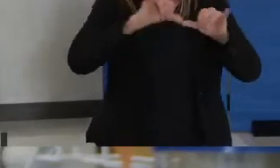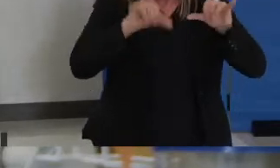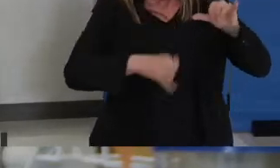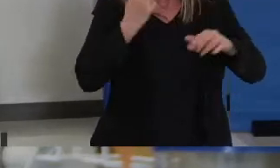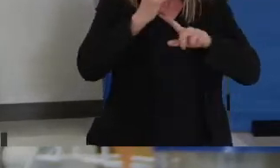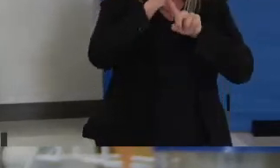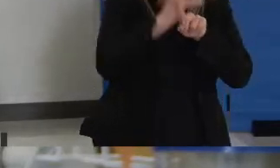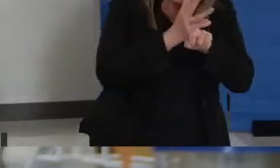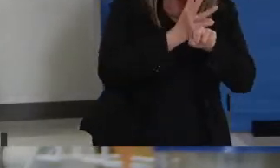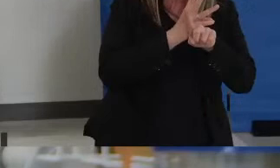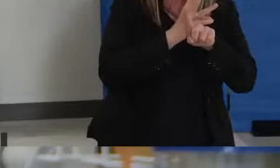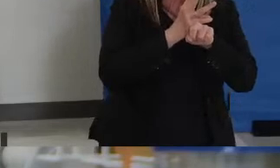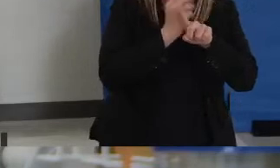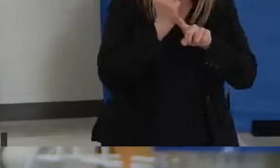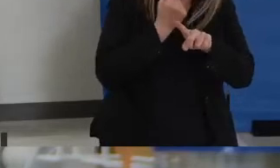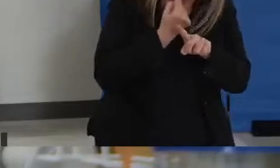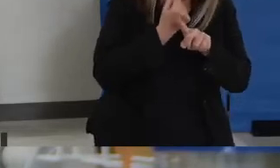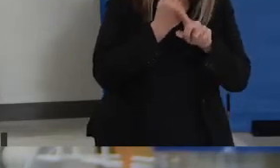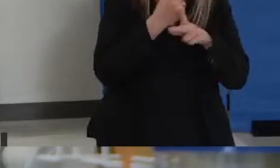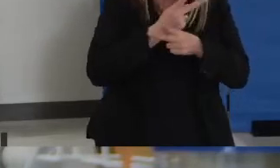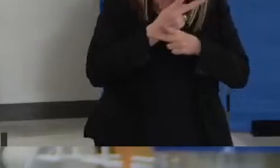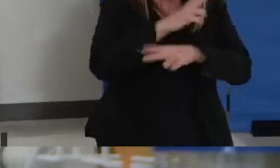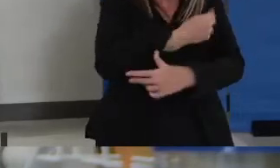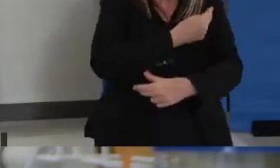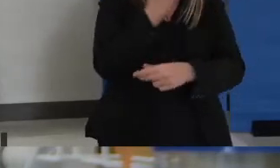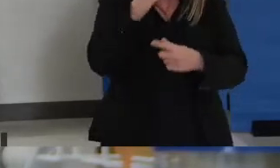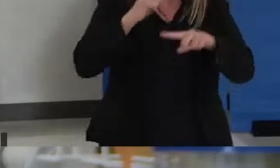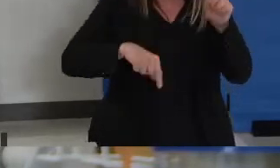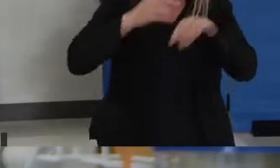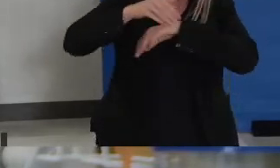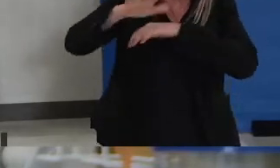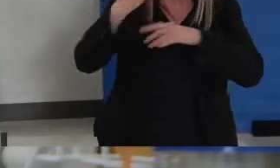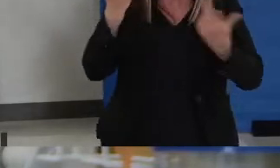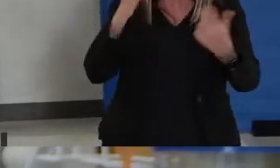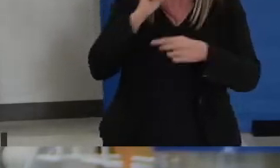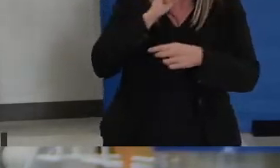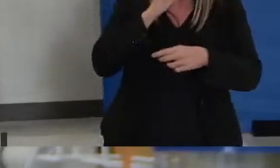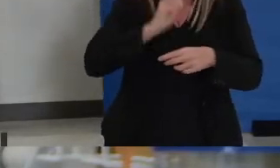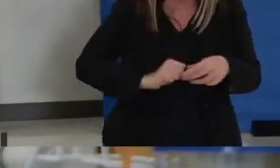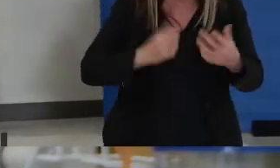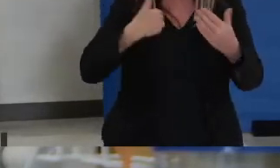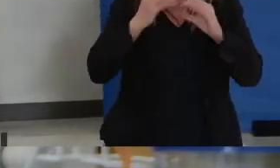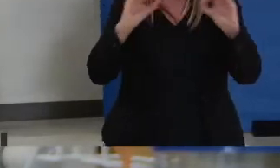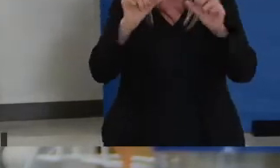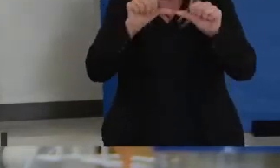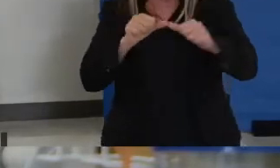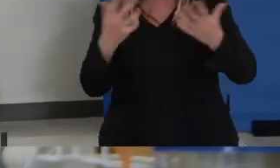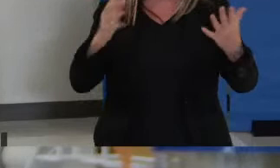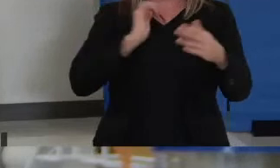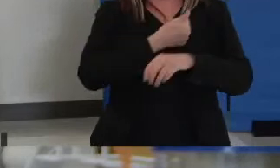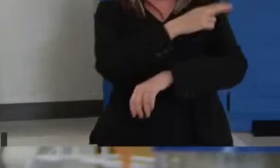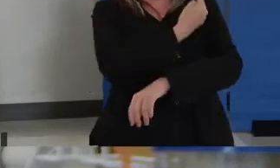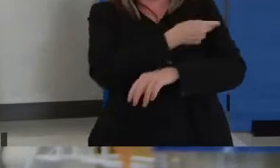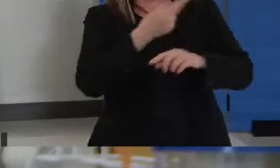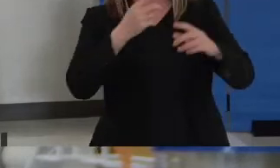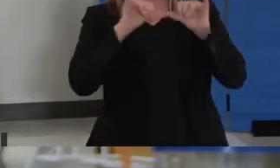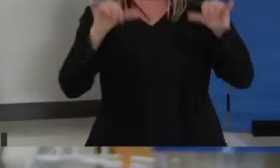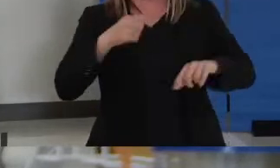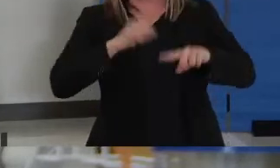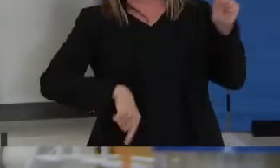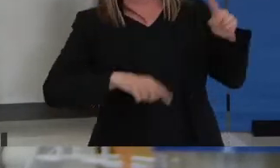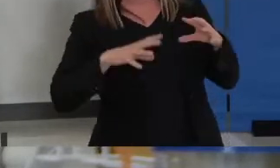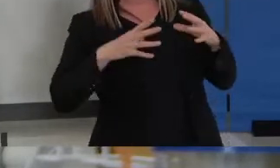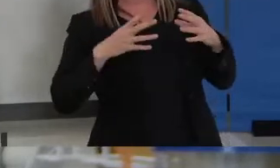in an acute care hospital because there's no place to send them. They're elderly. They have no place else to go. Our hospital systems can't take that. We're facing a